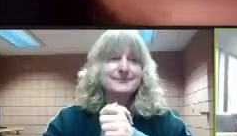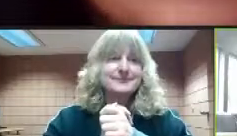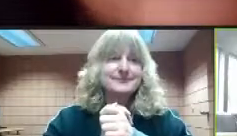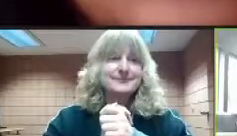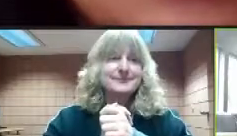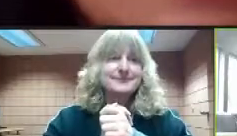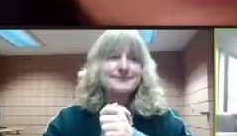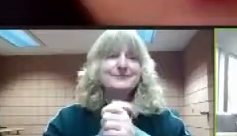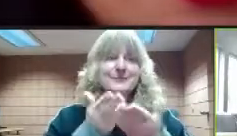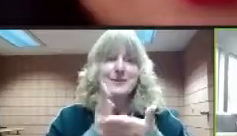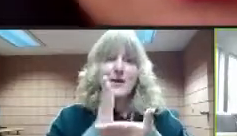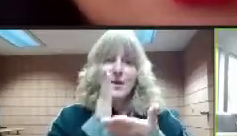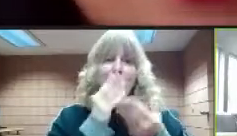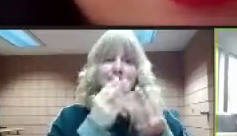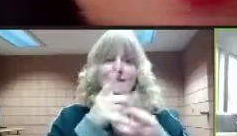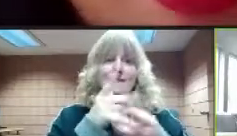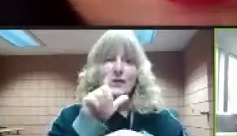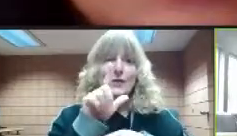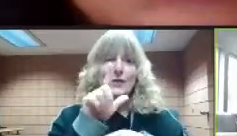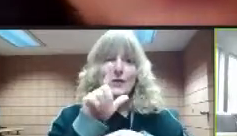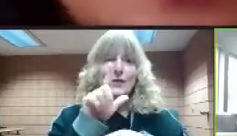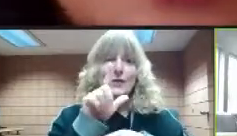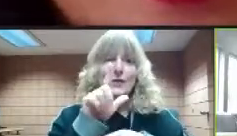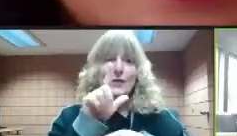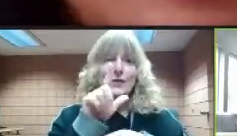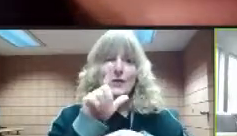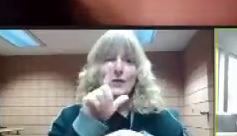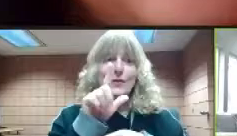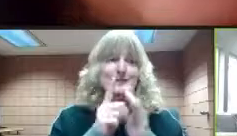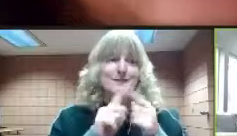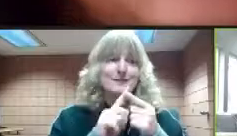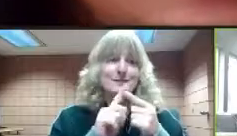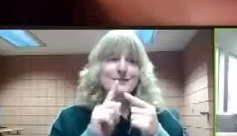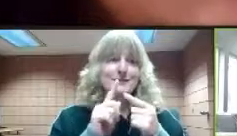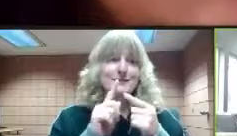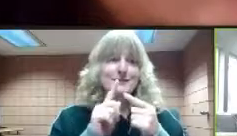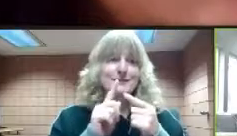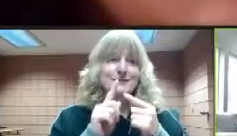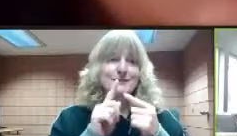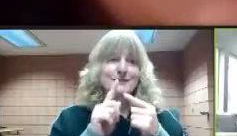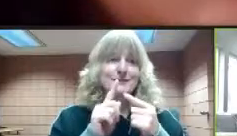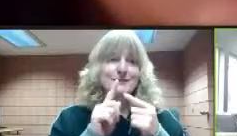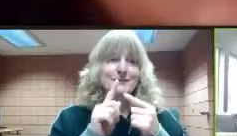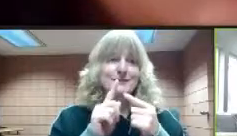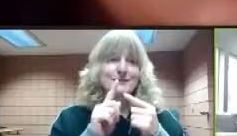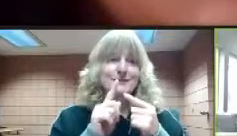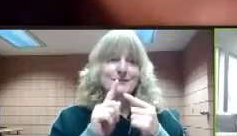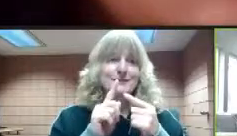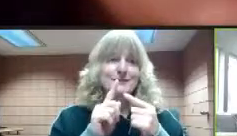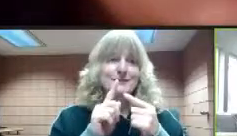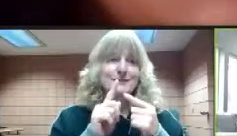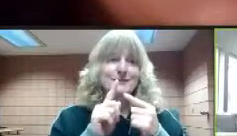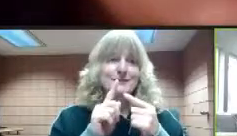All right, we'll give Luke a few minutes to get back to us. We'll give those instructions again in a few.